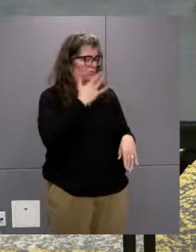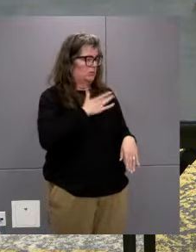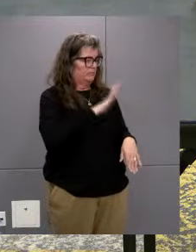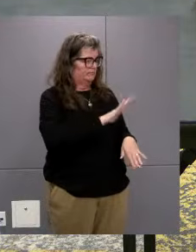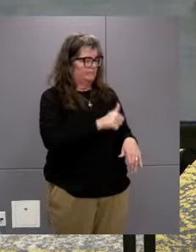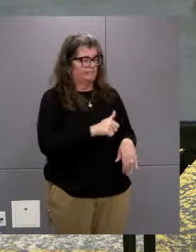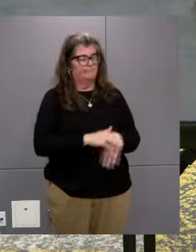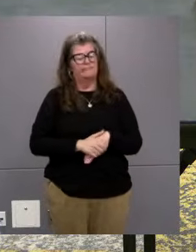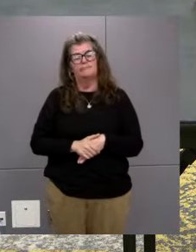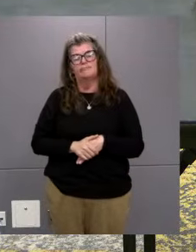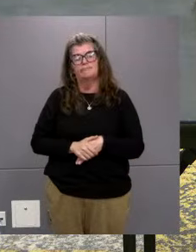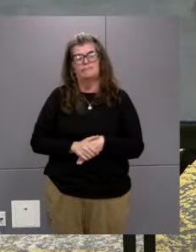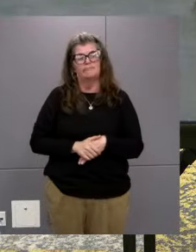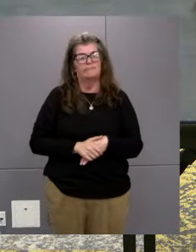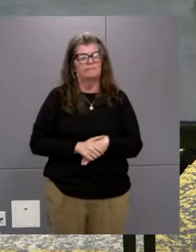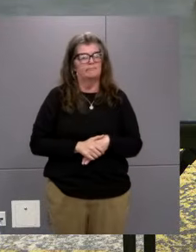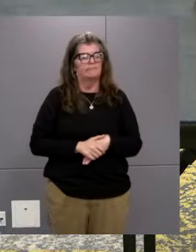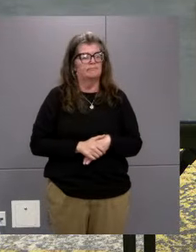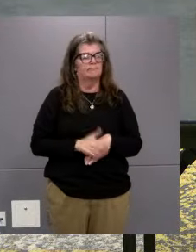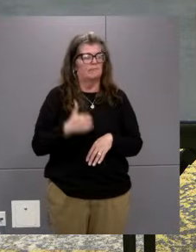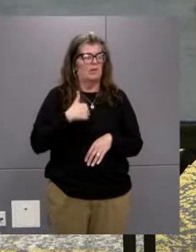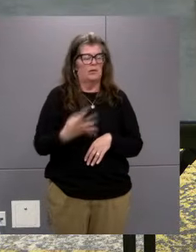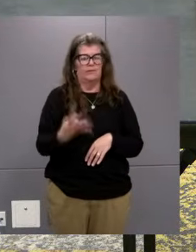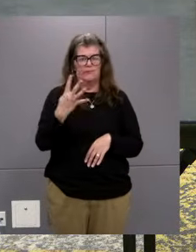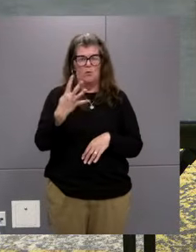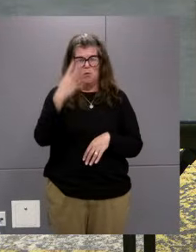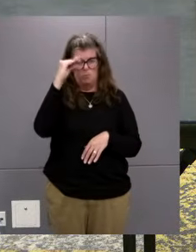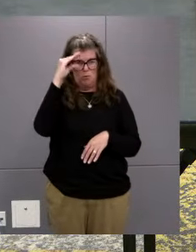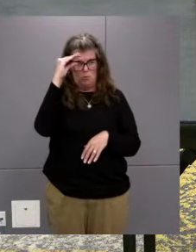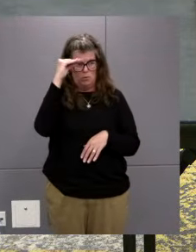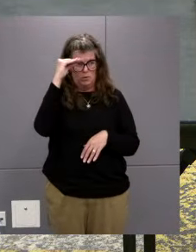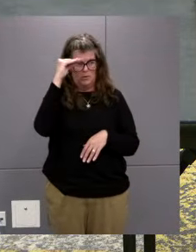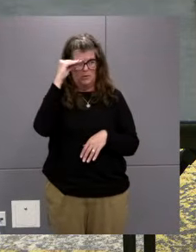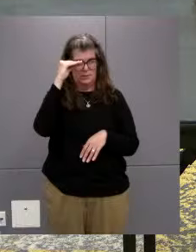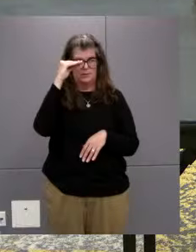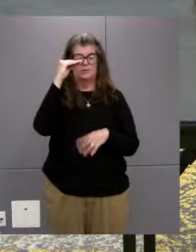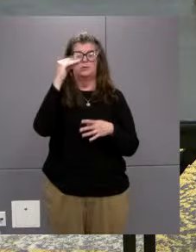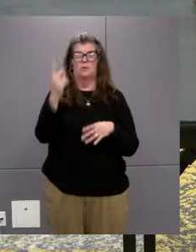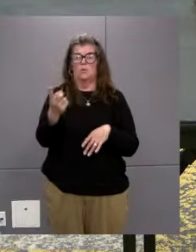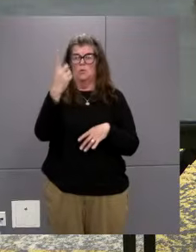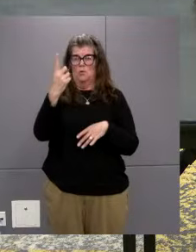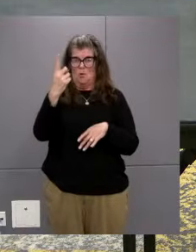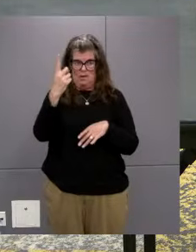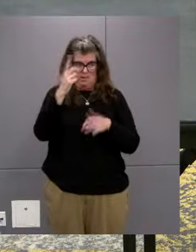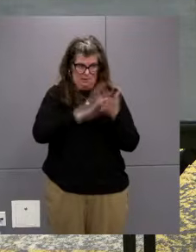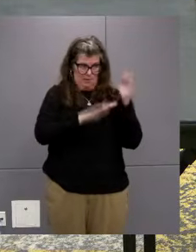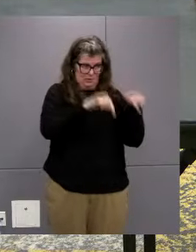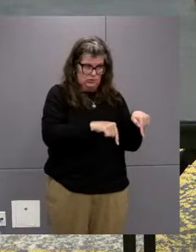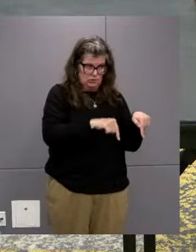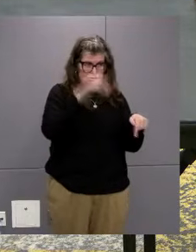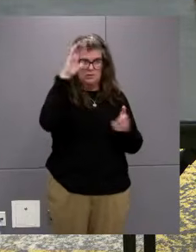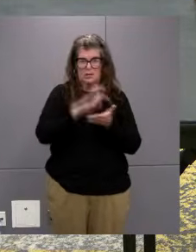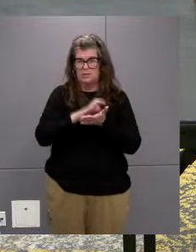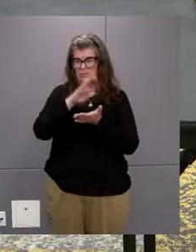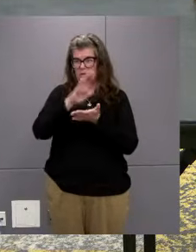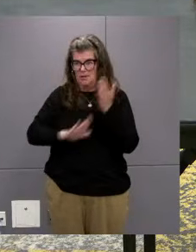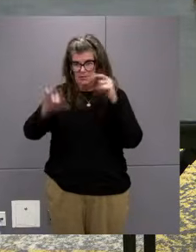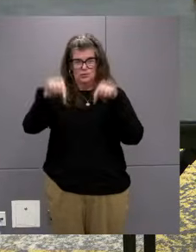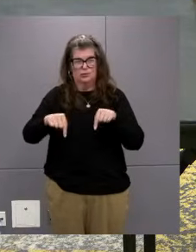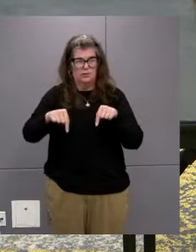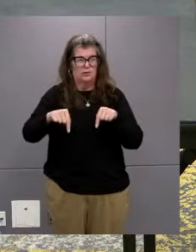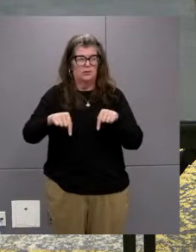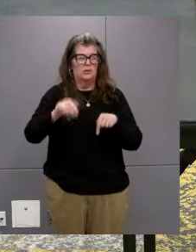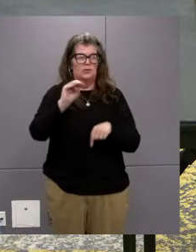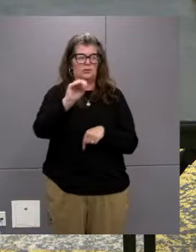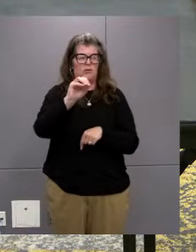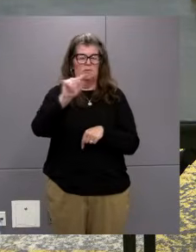you. And I have 4 boys, actually 1 that attends here, my husband that also attends here. So Mott is extremely important to me. I